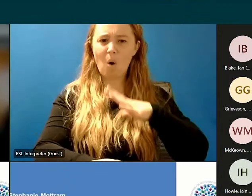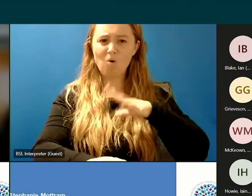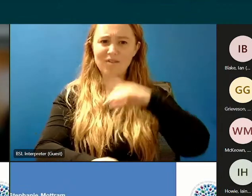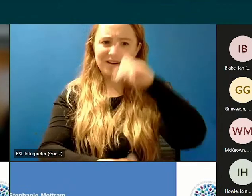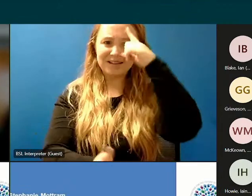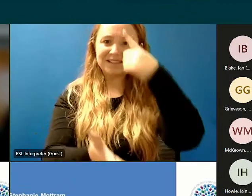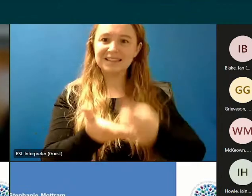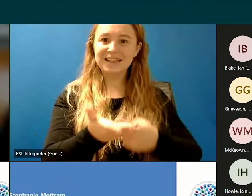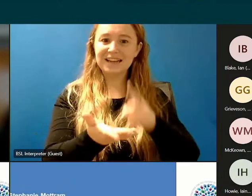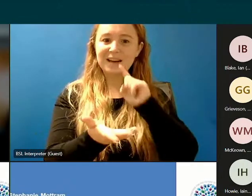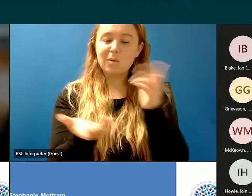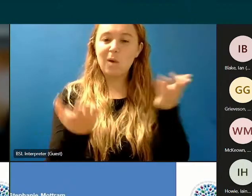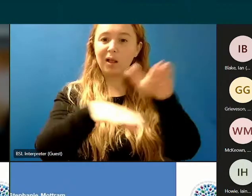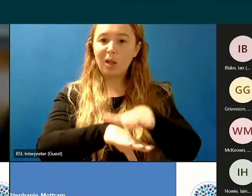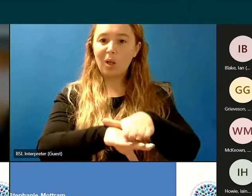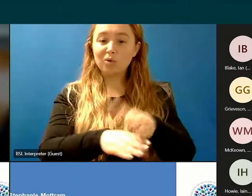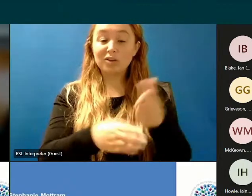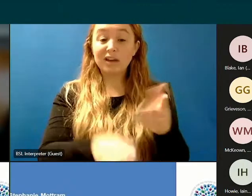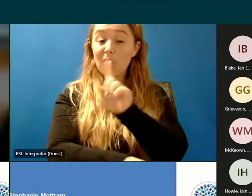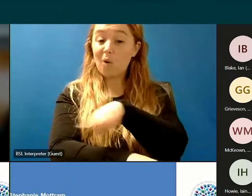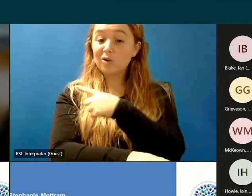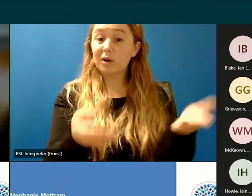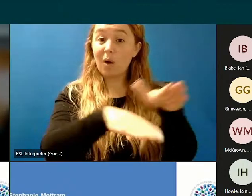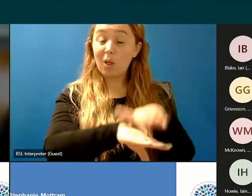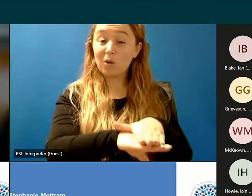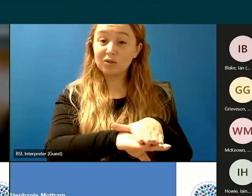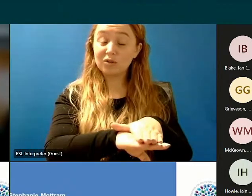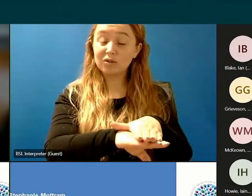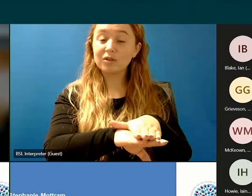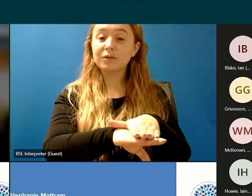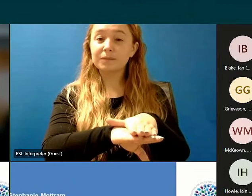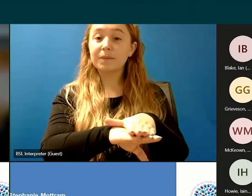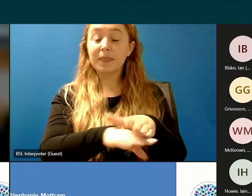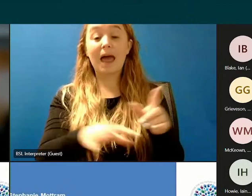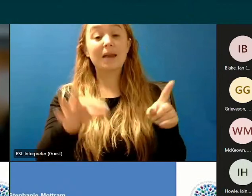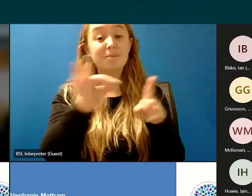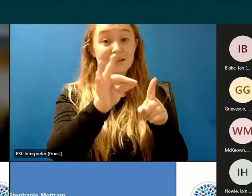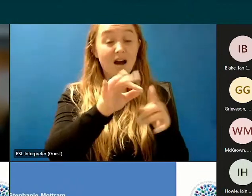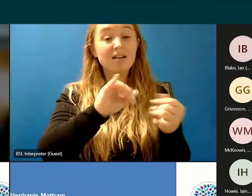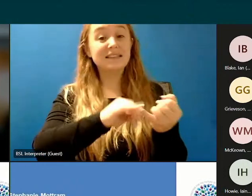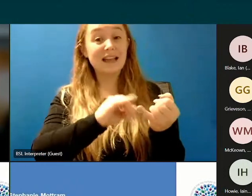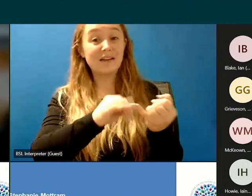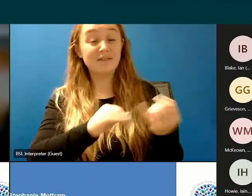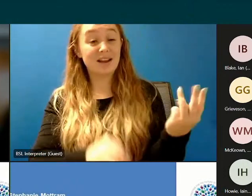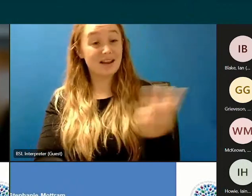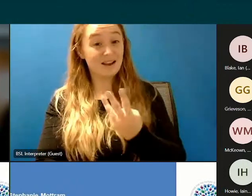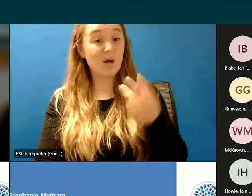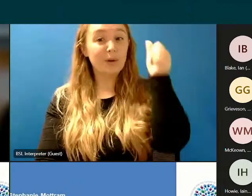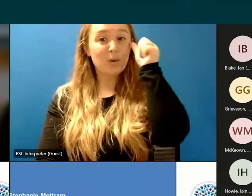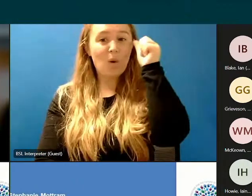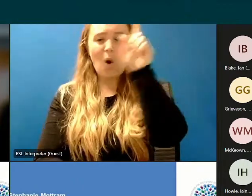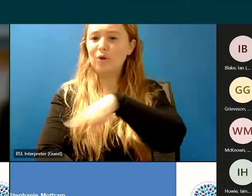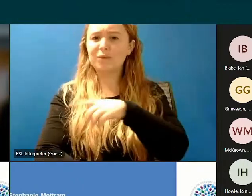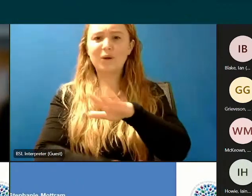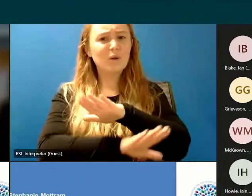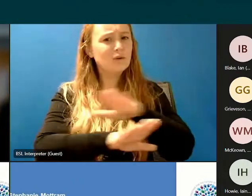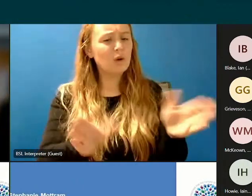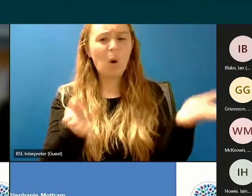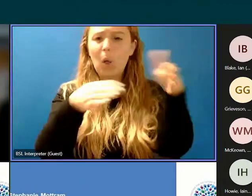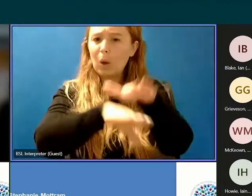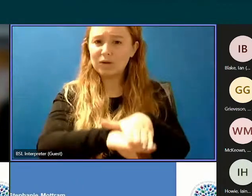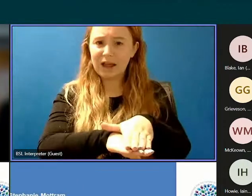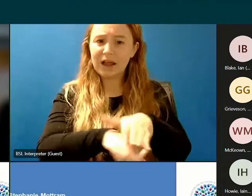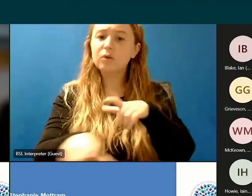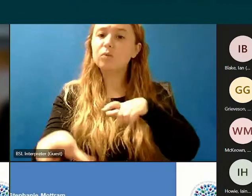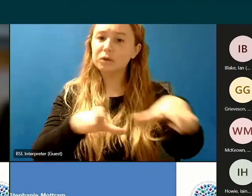shut. Clearly you and I know, and as does Peter, that that's not the case, that the hospital's not shut and that it is still being used.